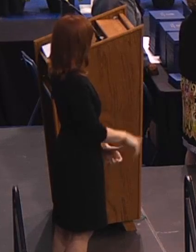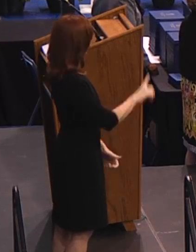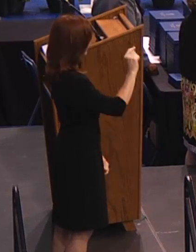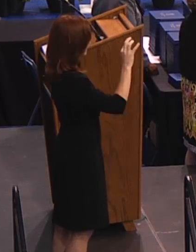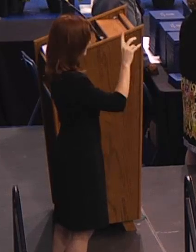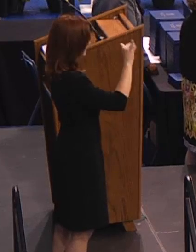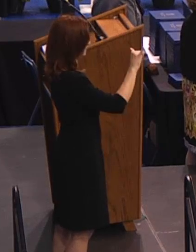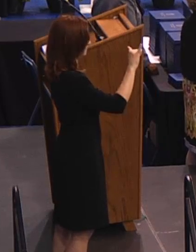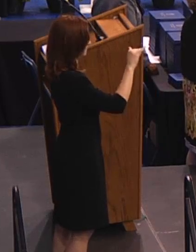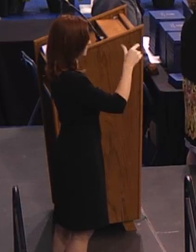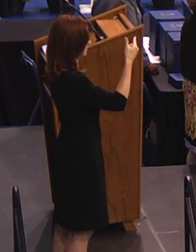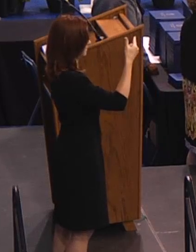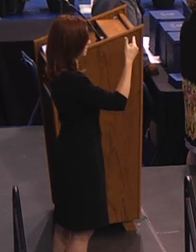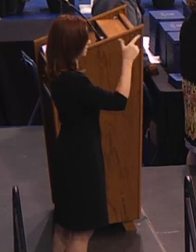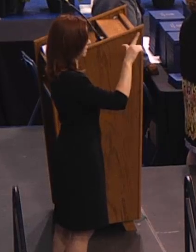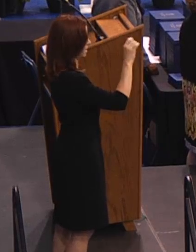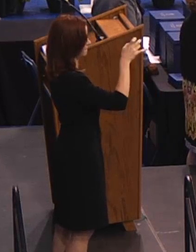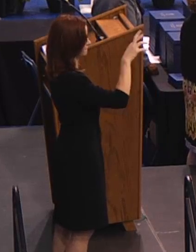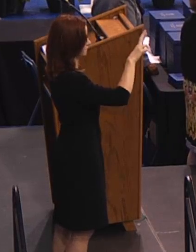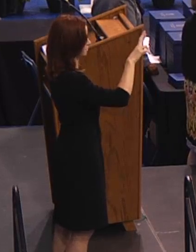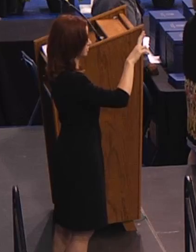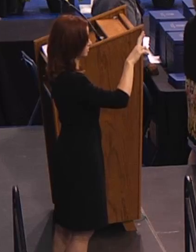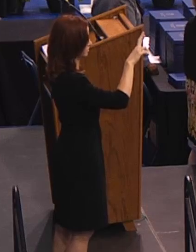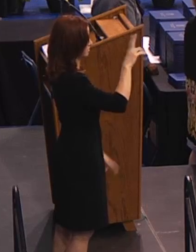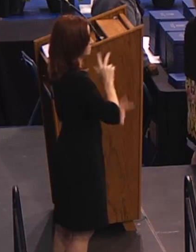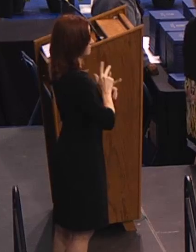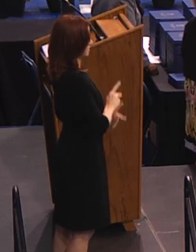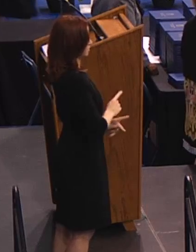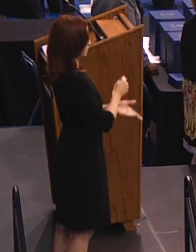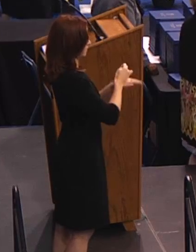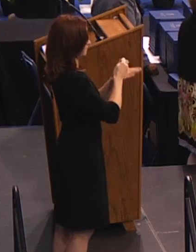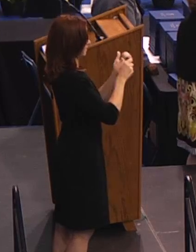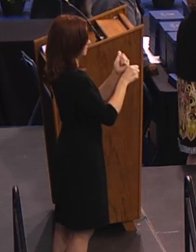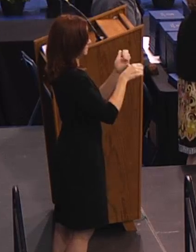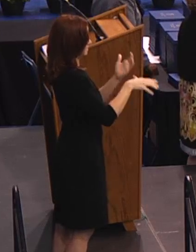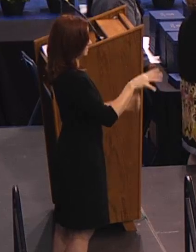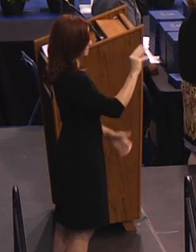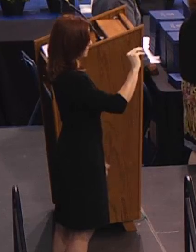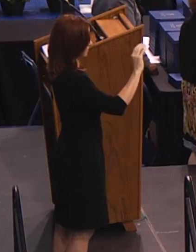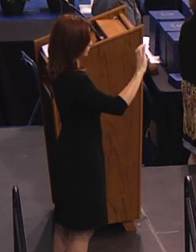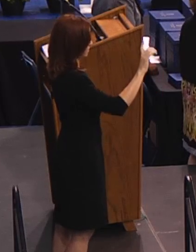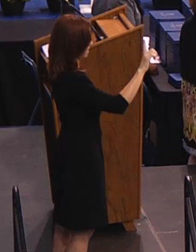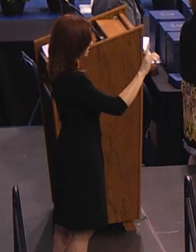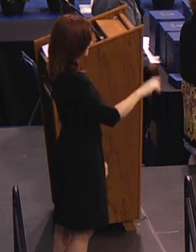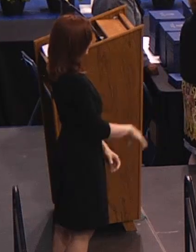Tiffany Marie Gubber, Physical Therapist Assistant, magna cum laude.